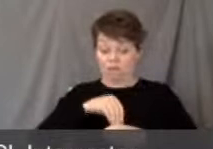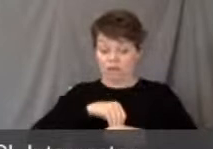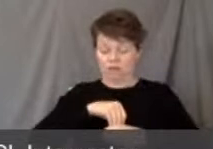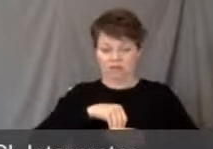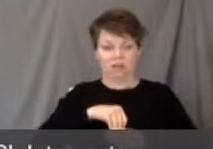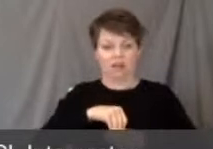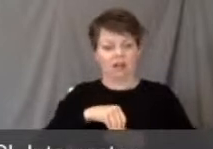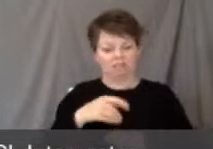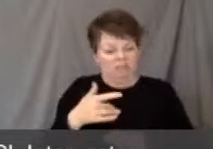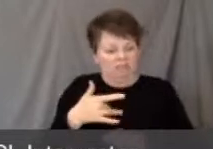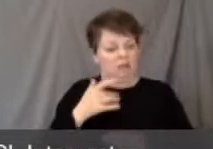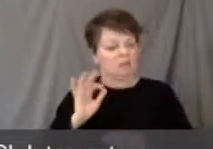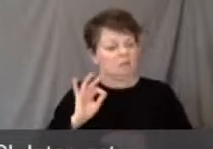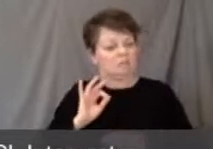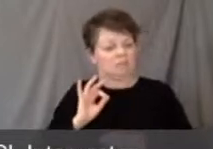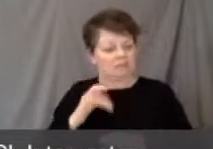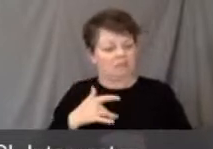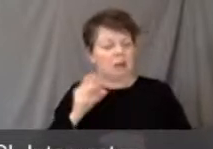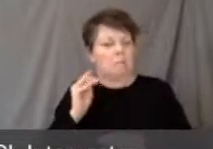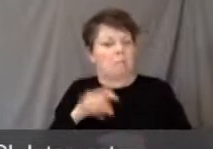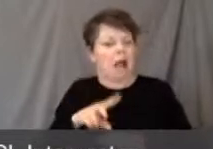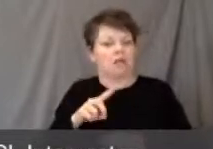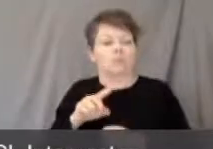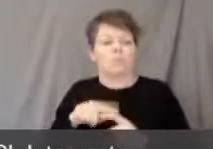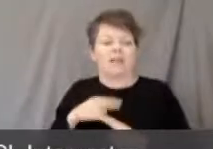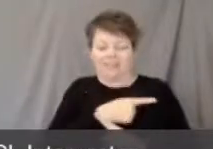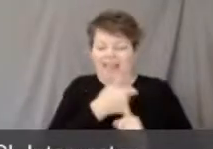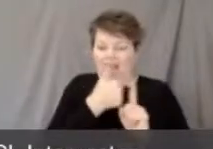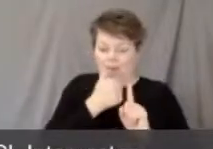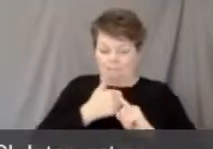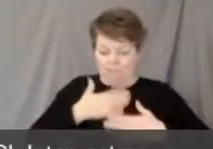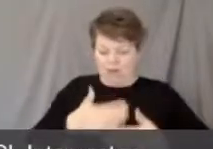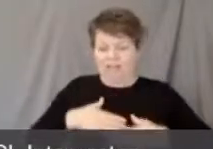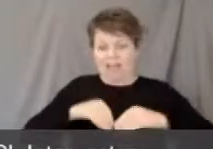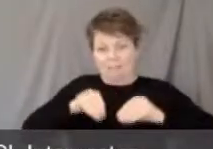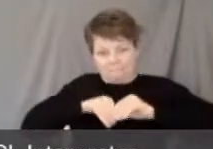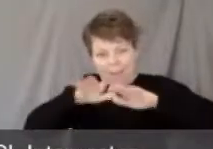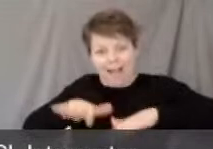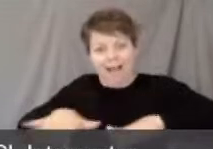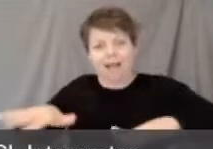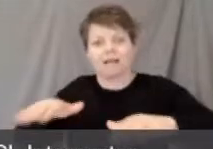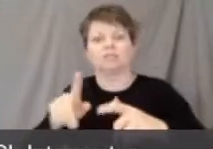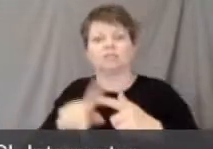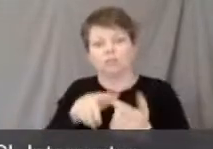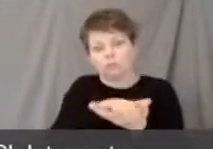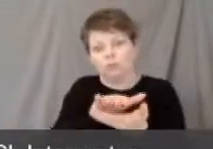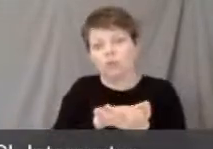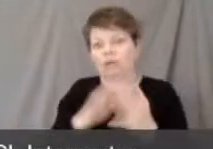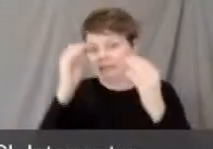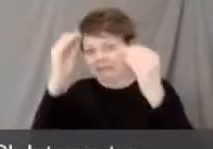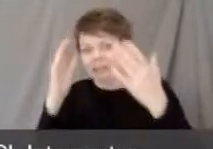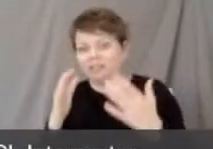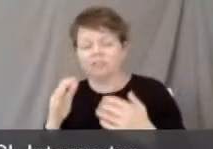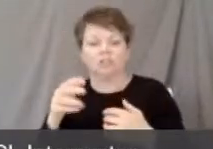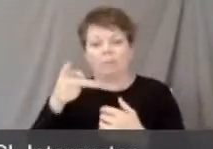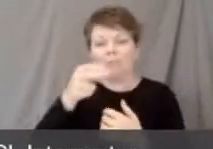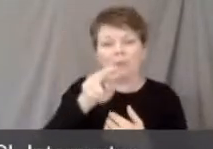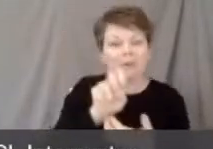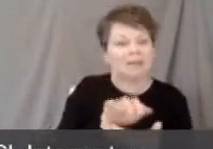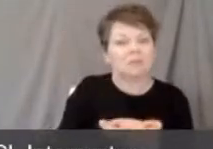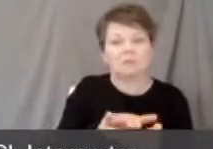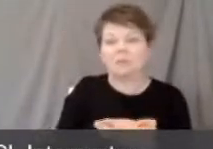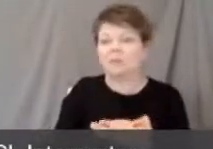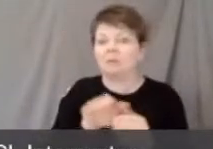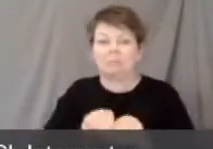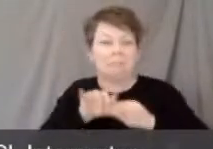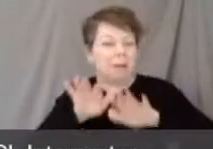members of their household, and they can take it to school or their daycare or preschool. And without getting this large level of